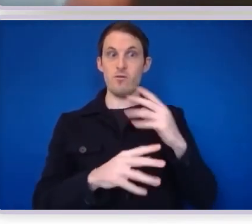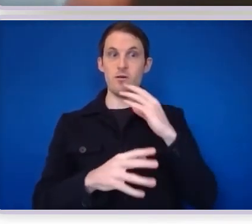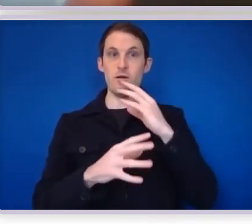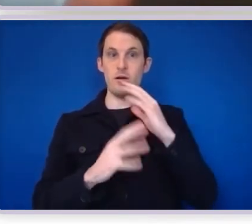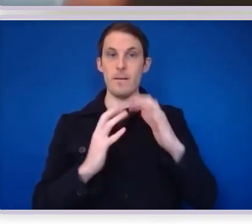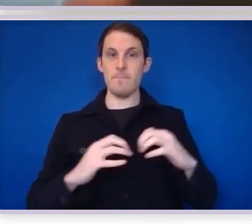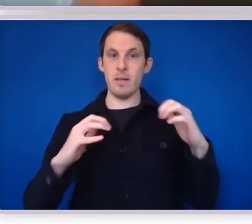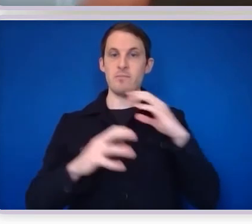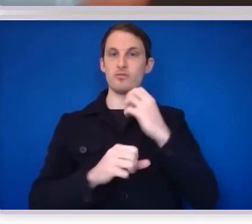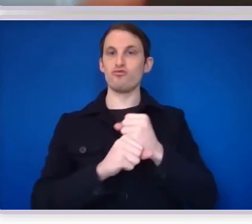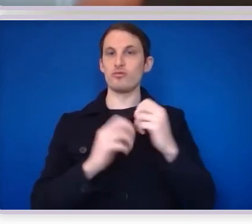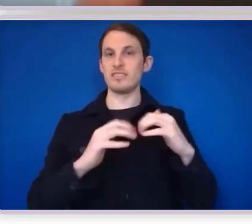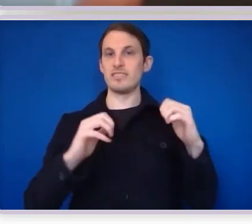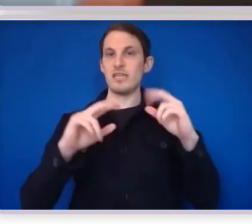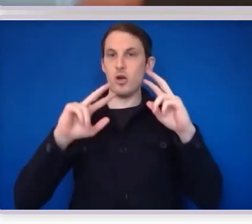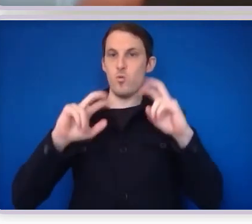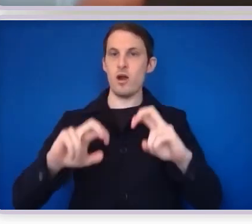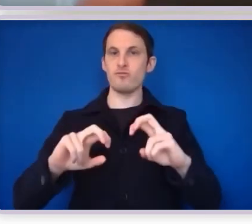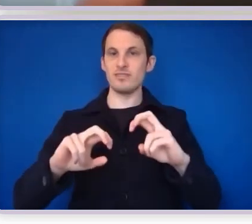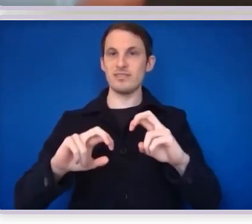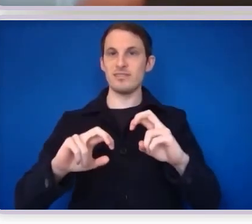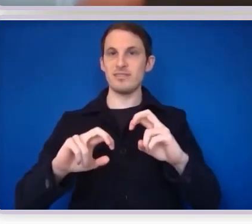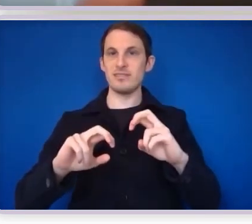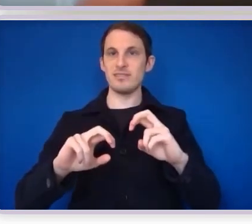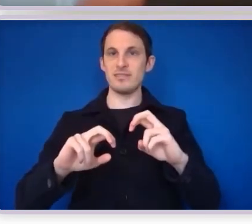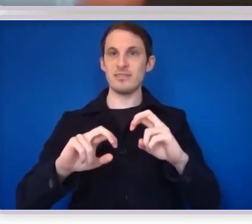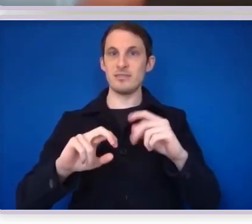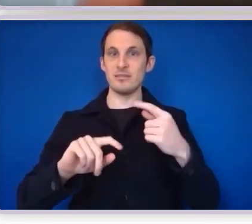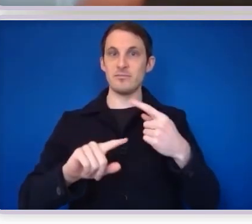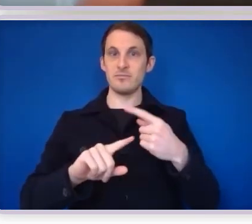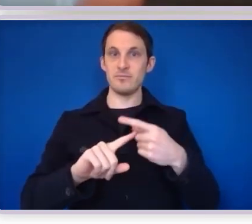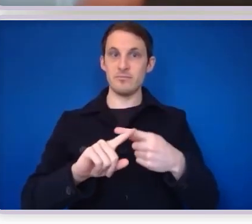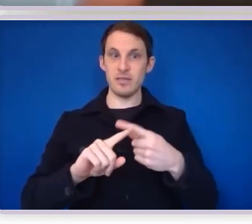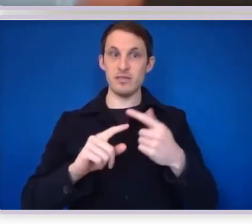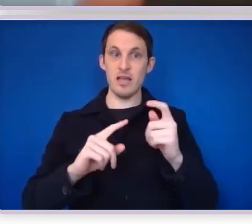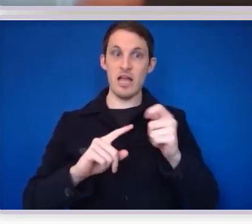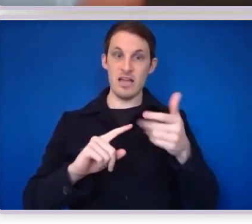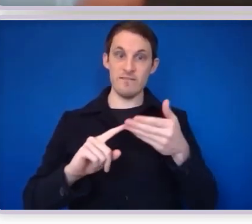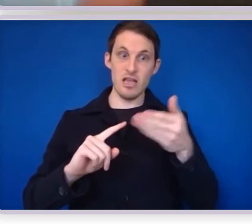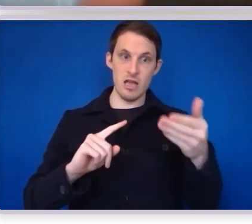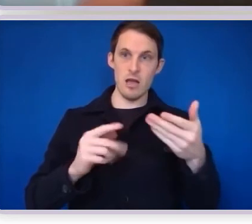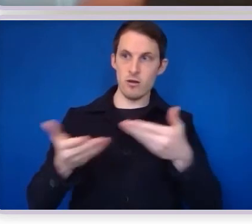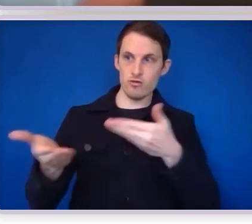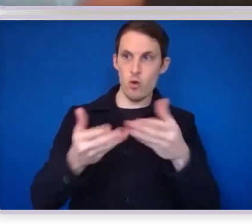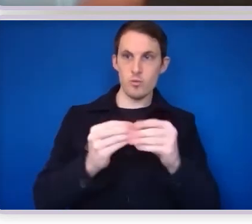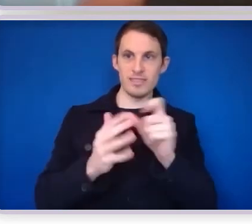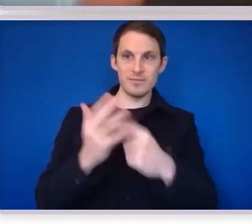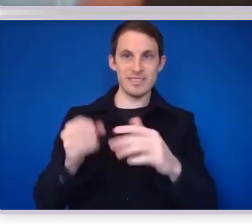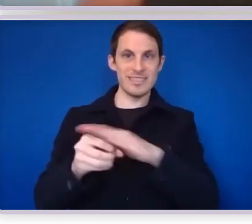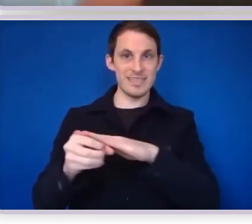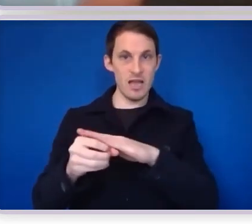recommendations about the commission, but also after that when the government was consulting with the disability sector, people with disabilities